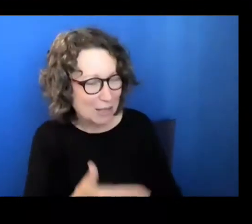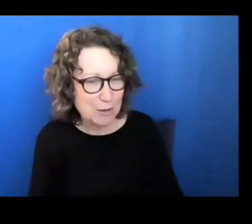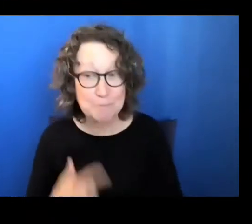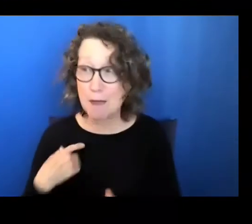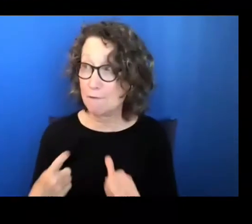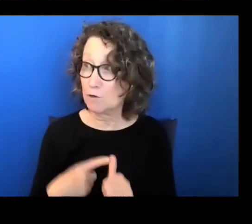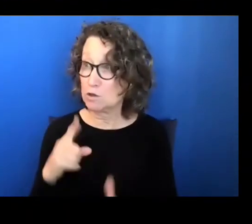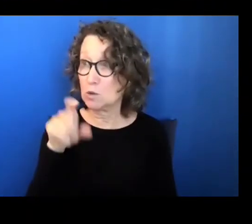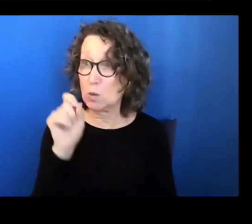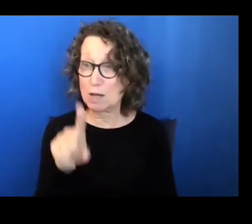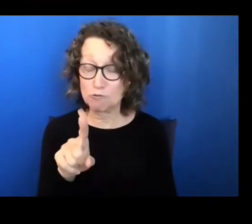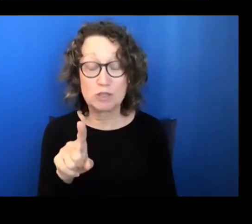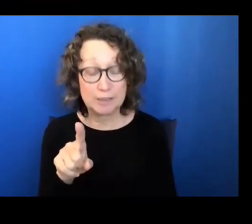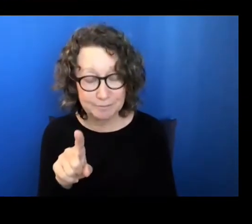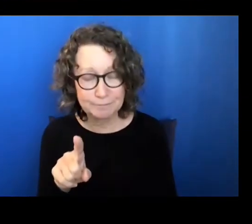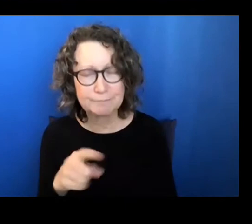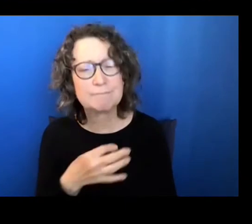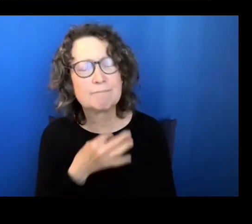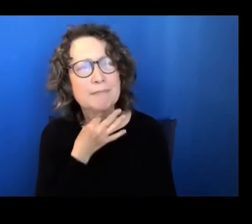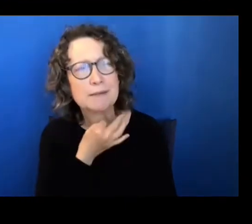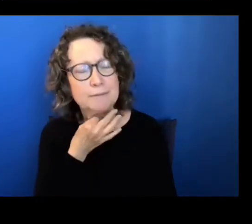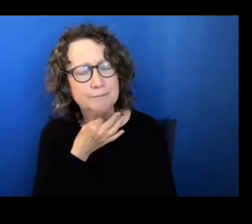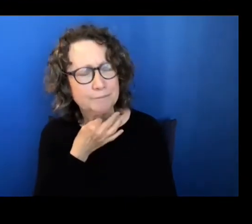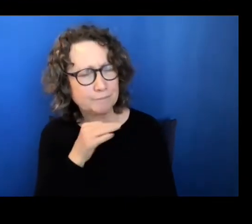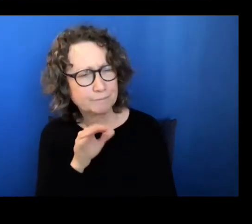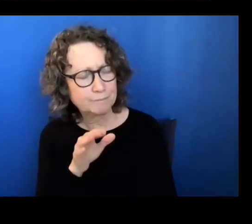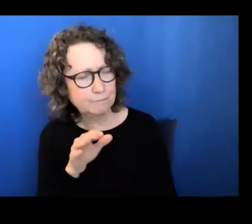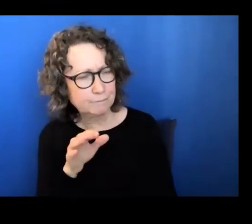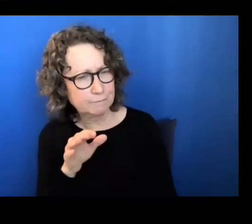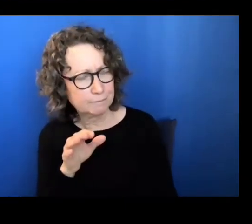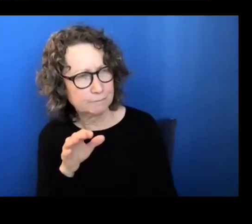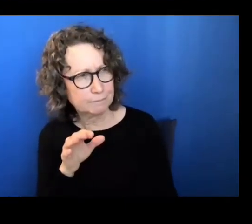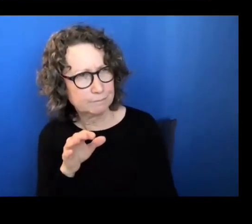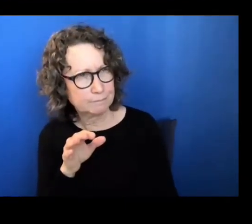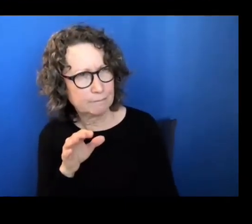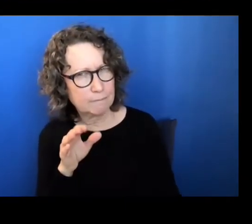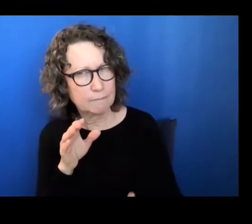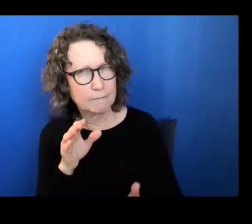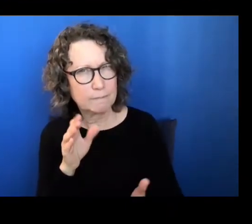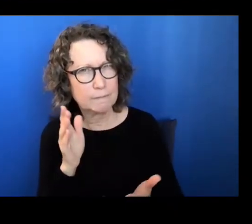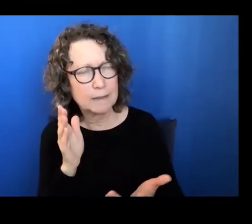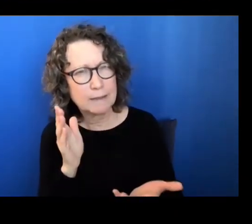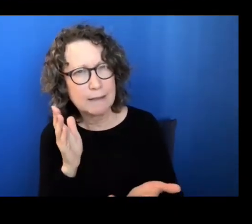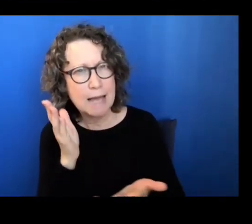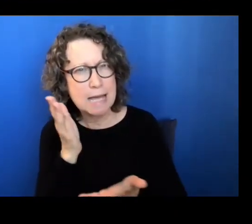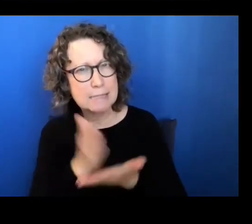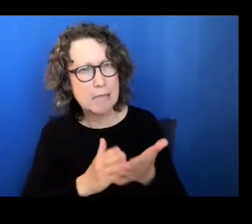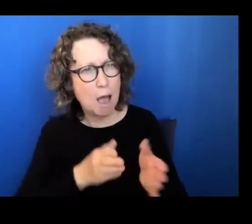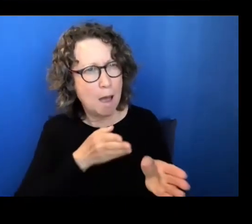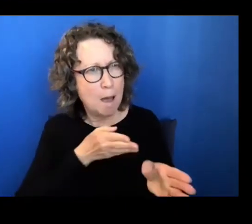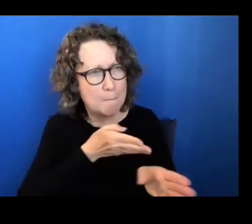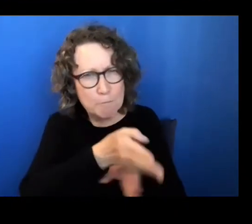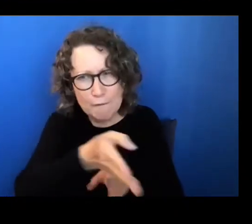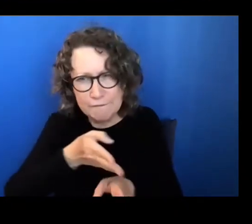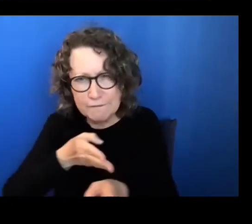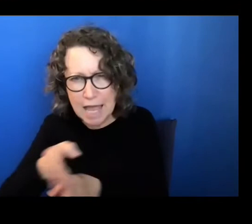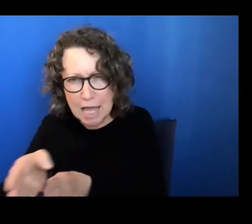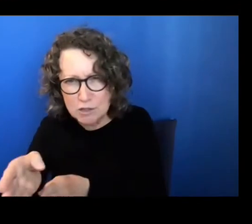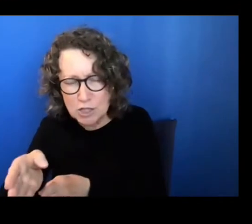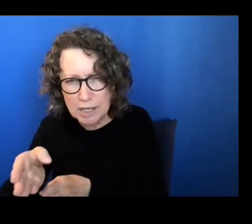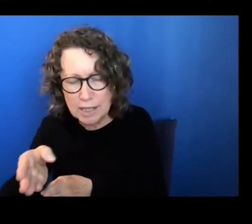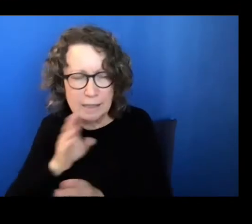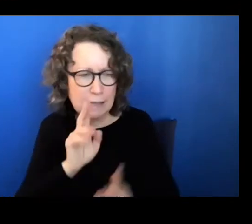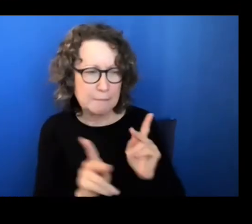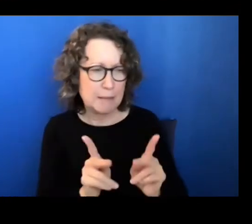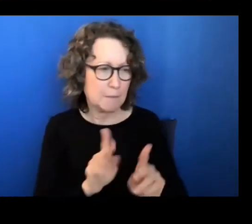first question, I was wondering whether there are certain professions where